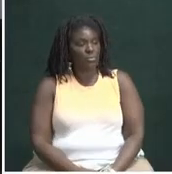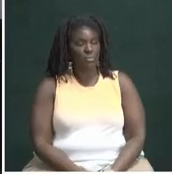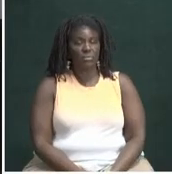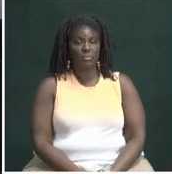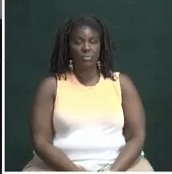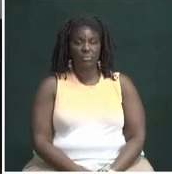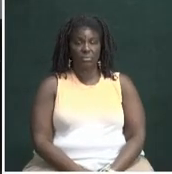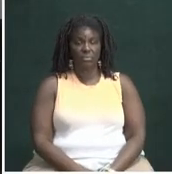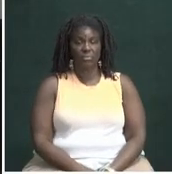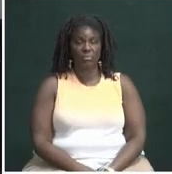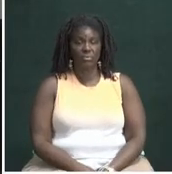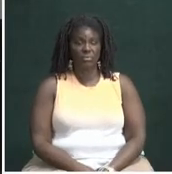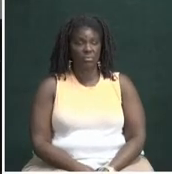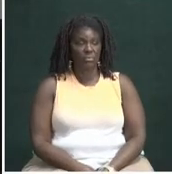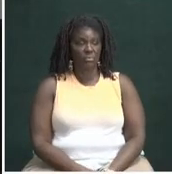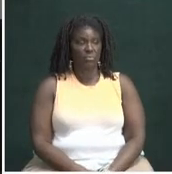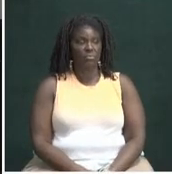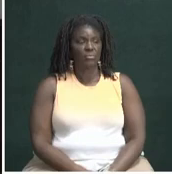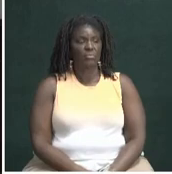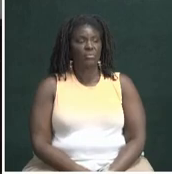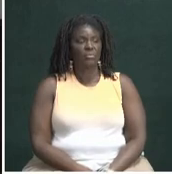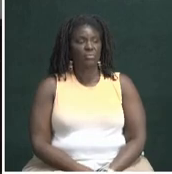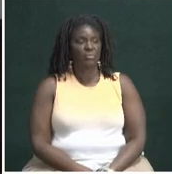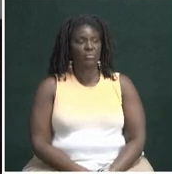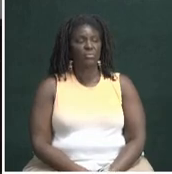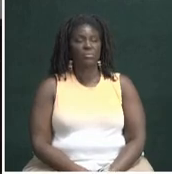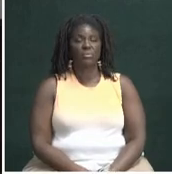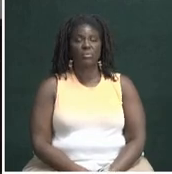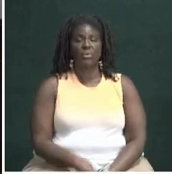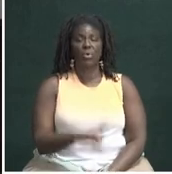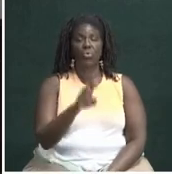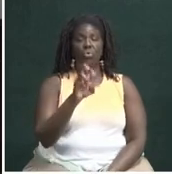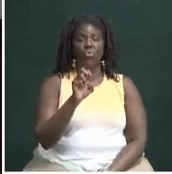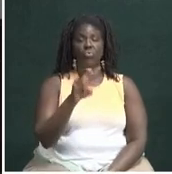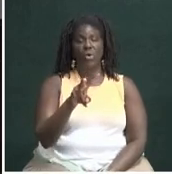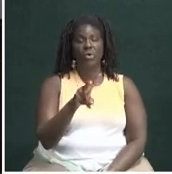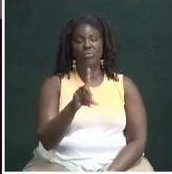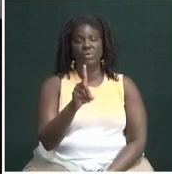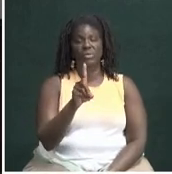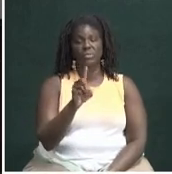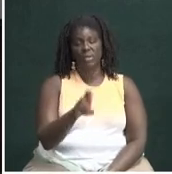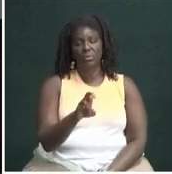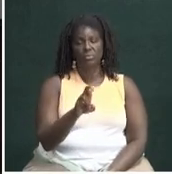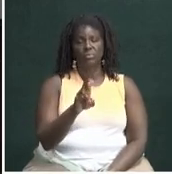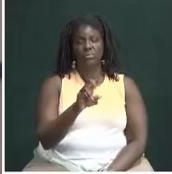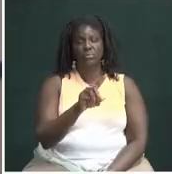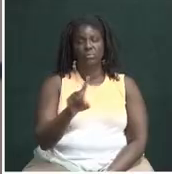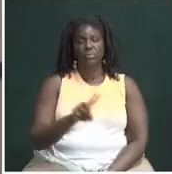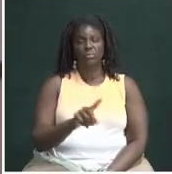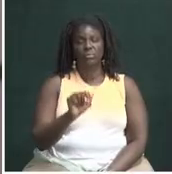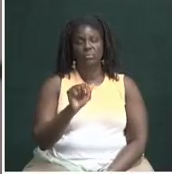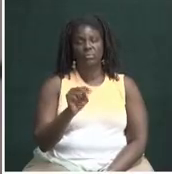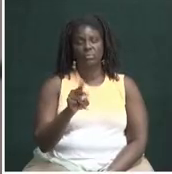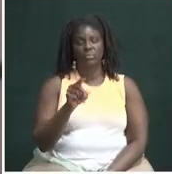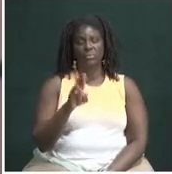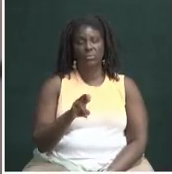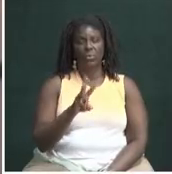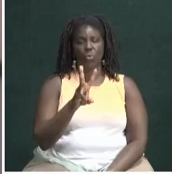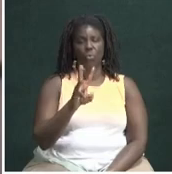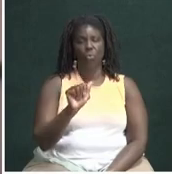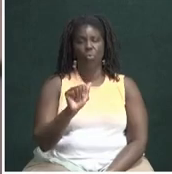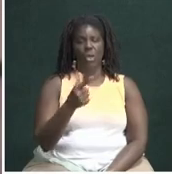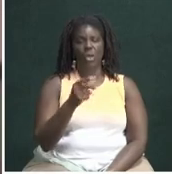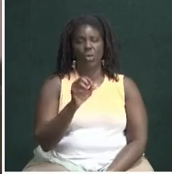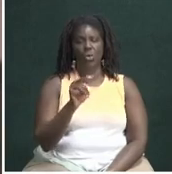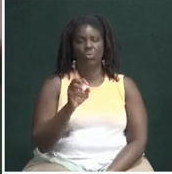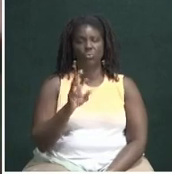Please remain standing. I invite Reverend Dr. Xander Wagoner, University Chaplain, to the podium for the